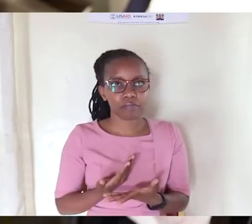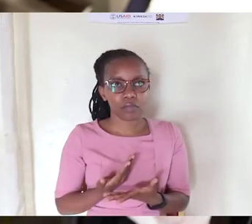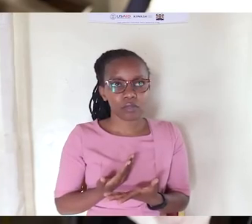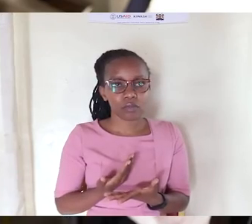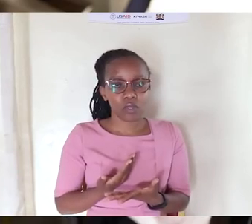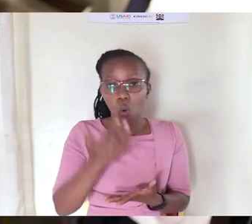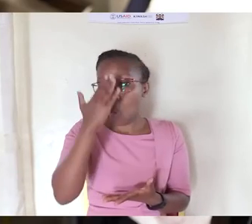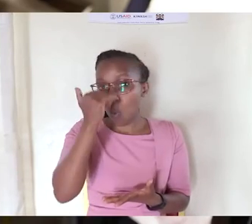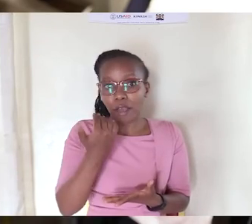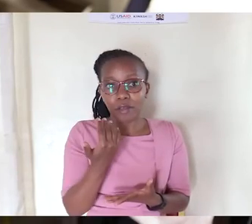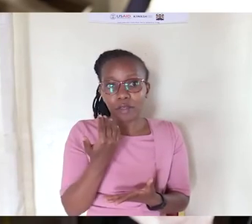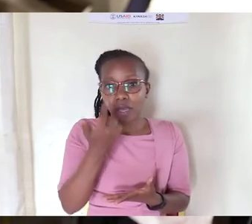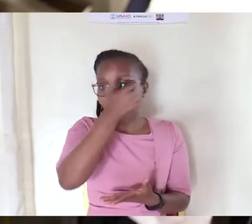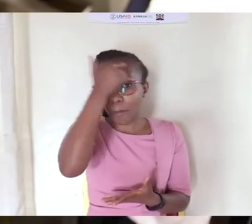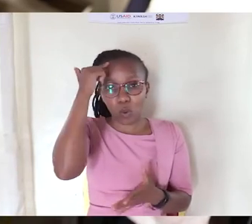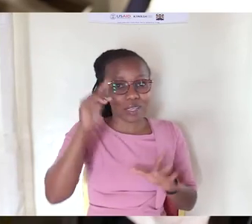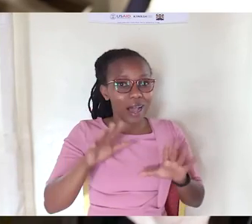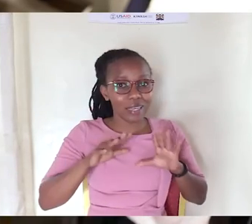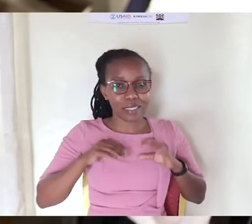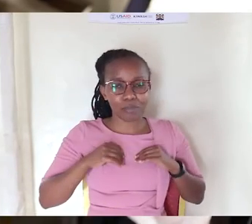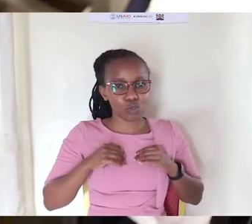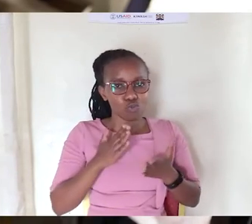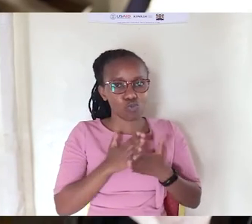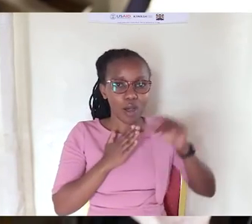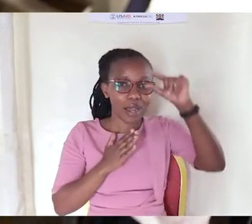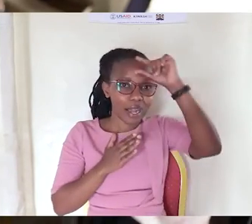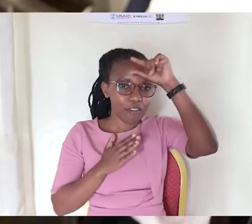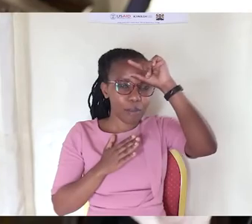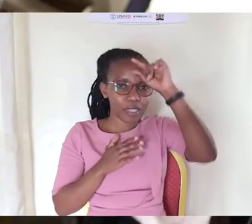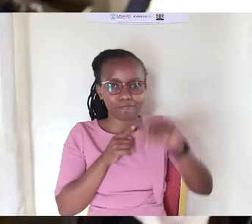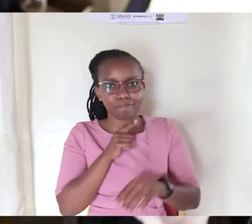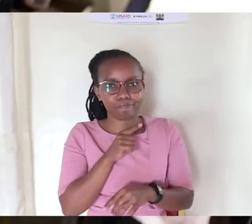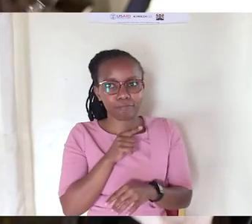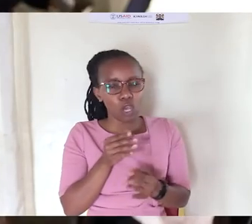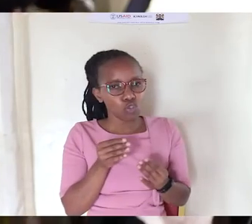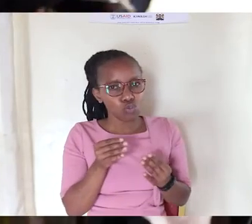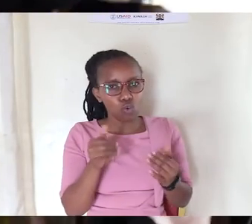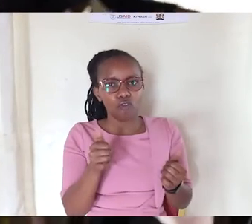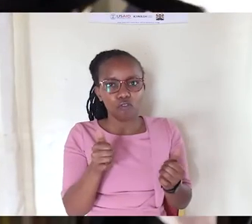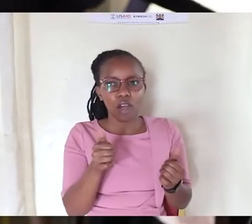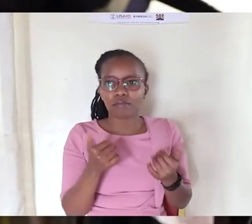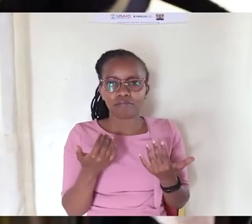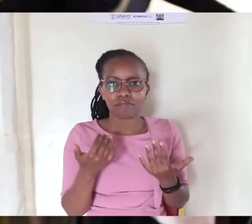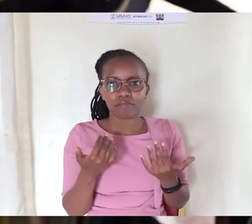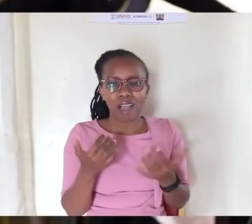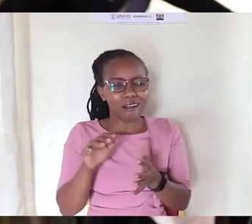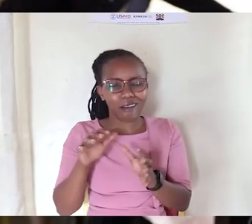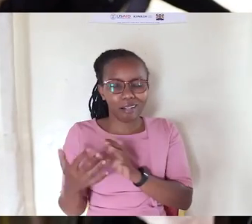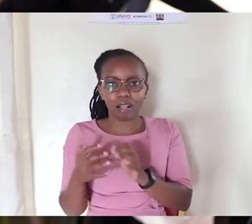Because whether we like it or not, we must accept that this government has also to deal with the massive entanglements that it's